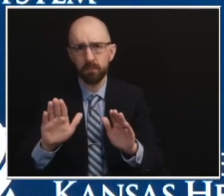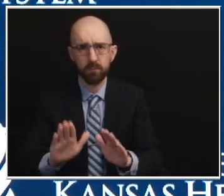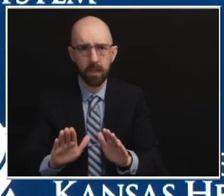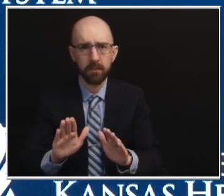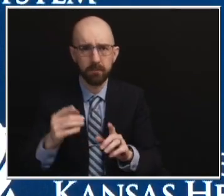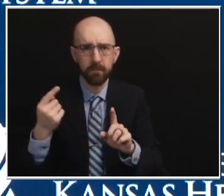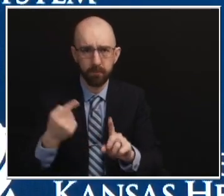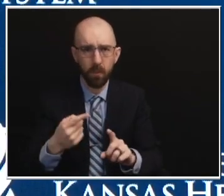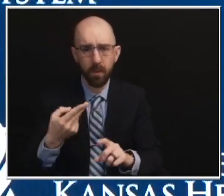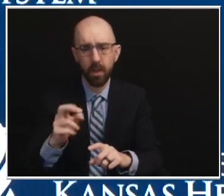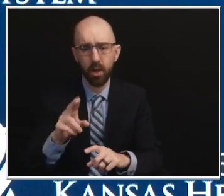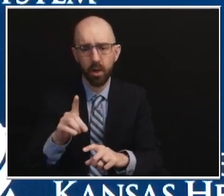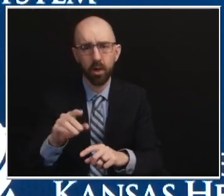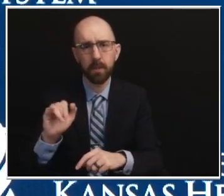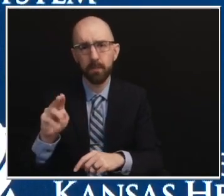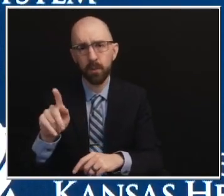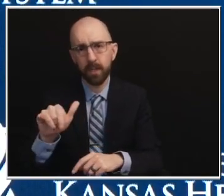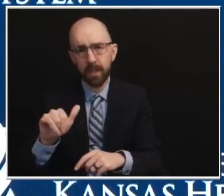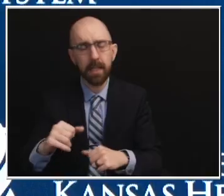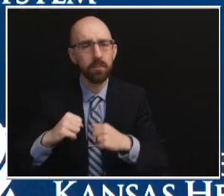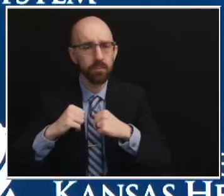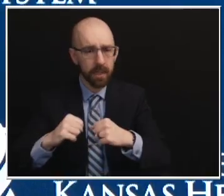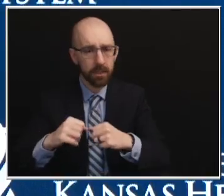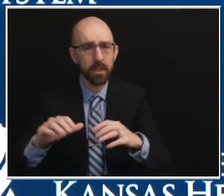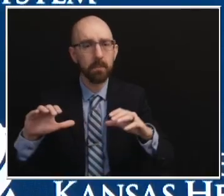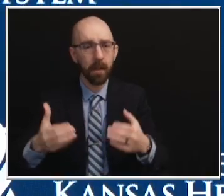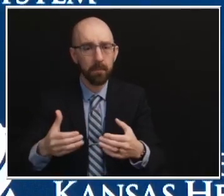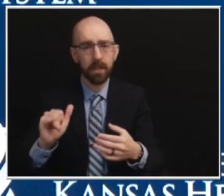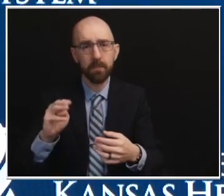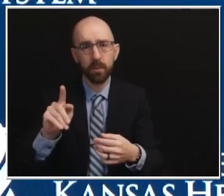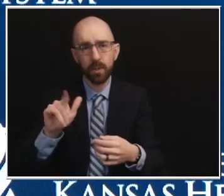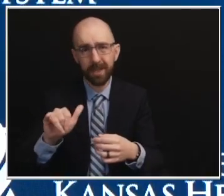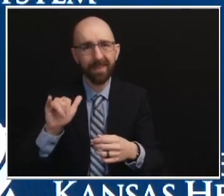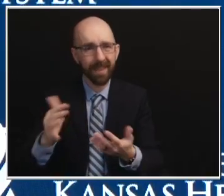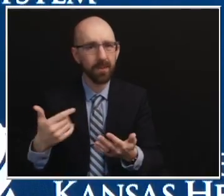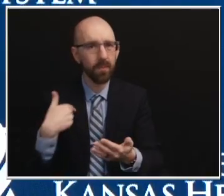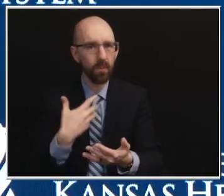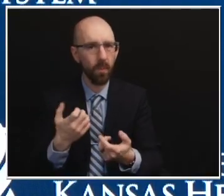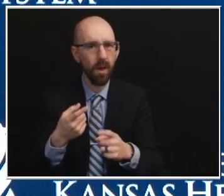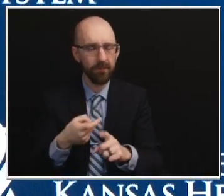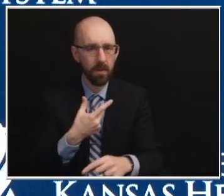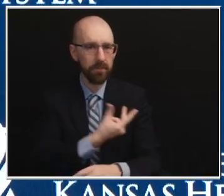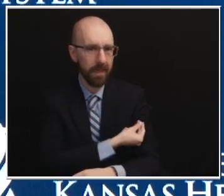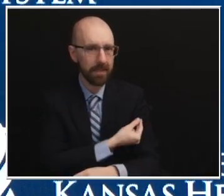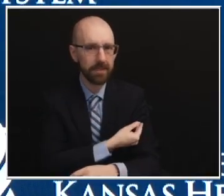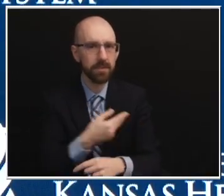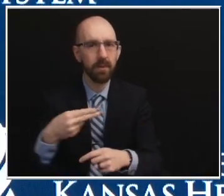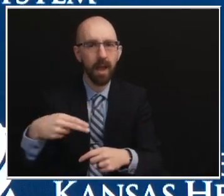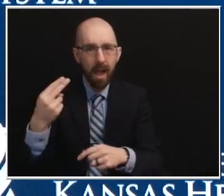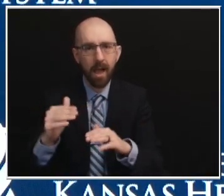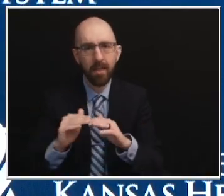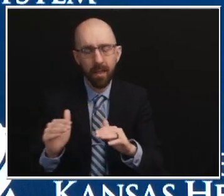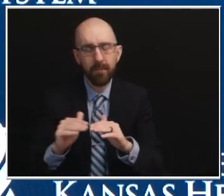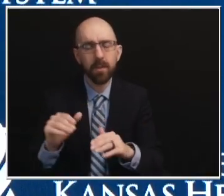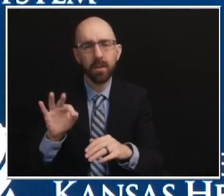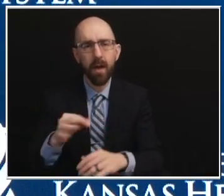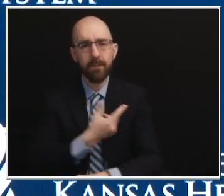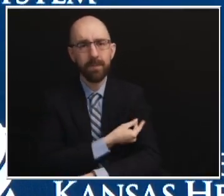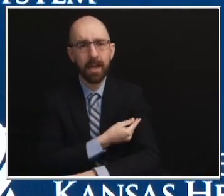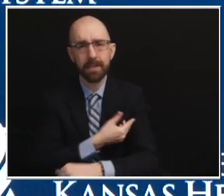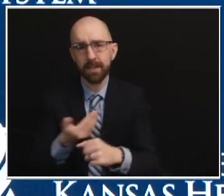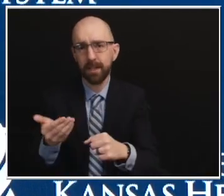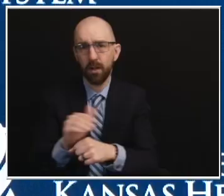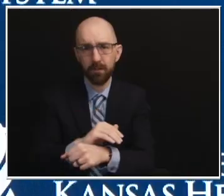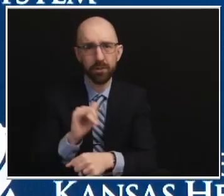Herd immunity, herd protection, population immunity, that is what we want from vaccination, from high levels of vaccine coverage. That is typically